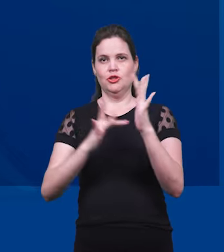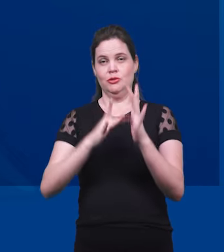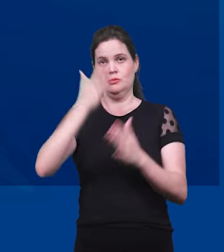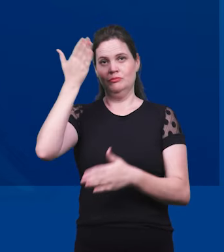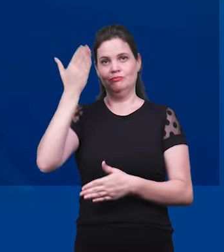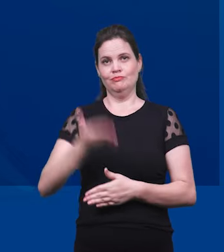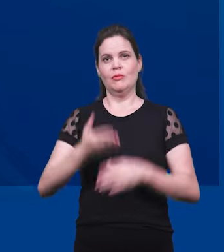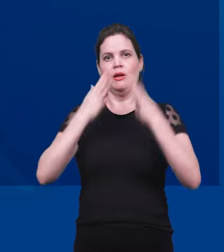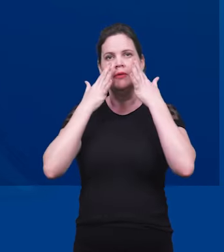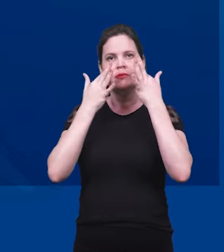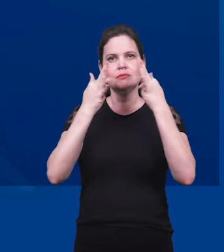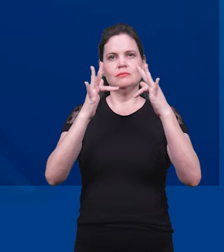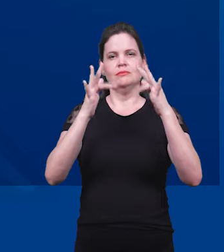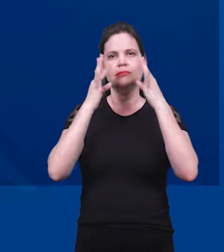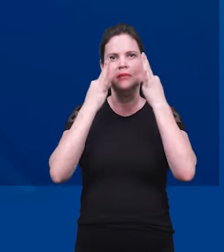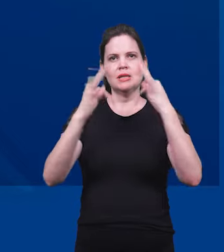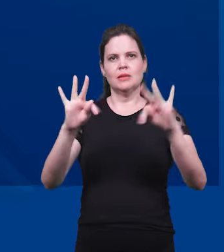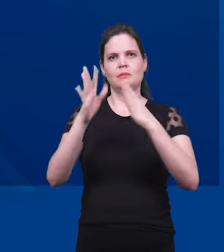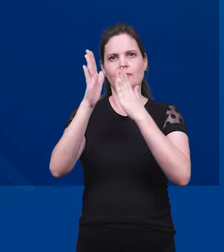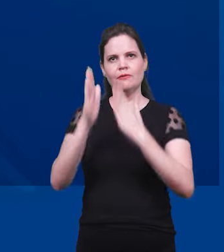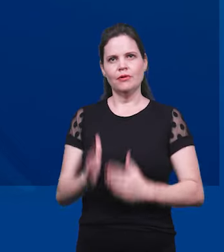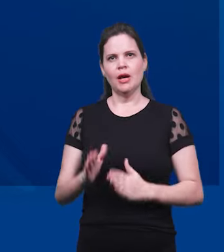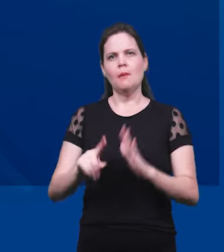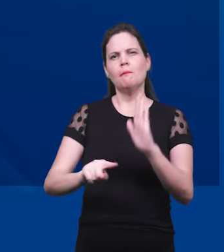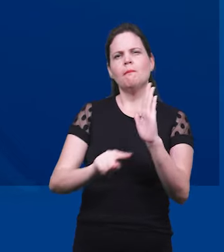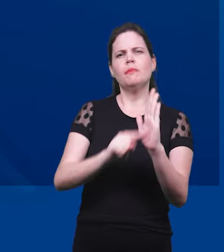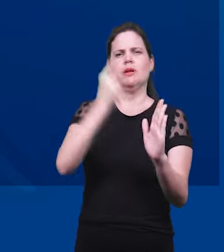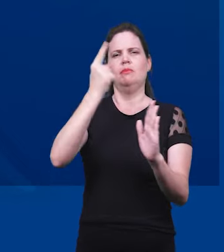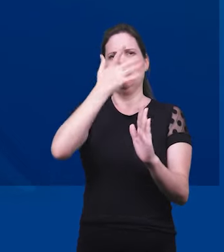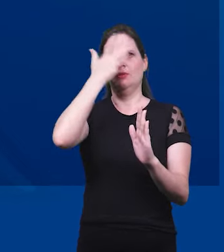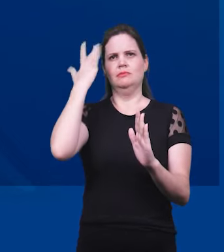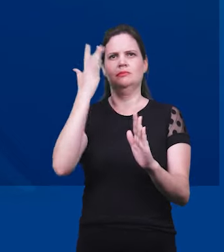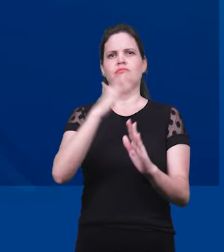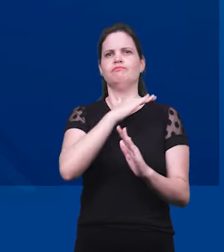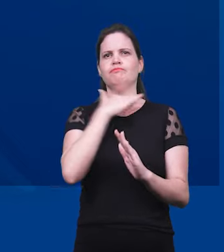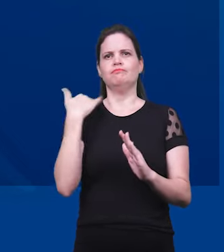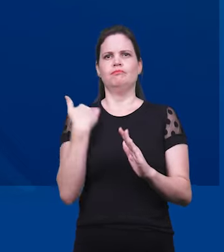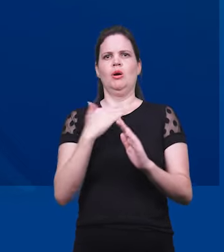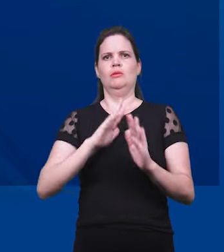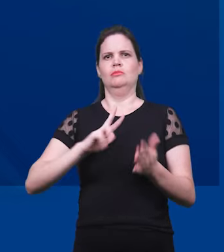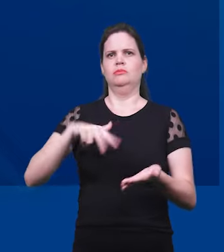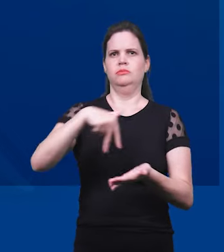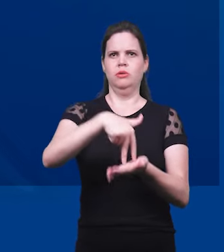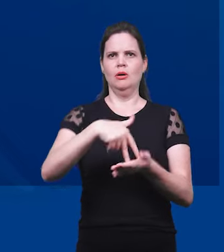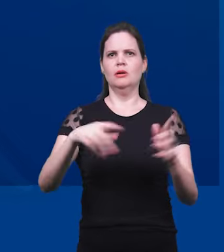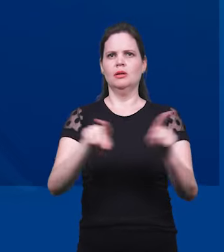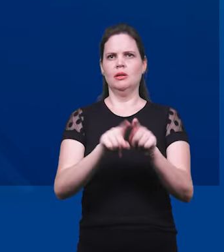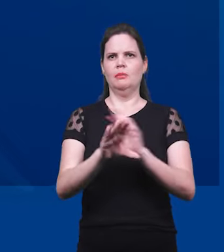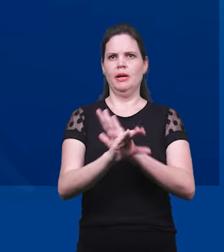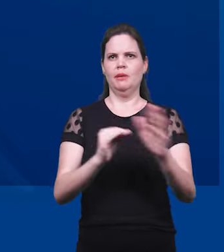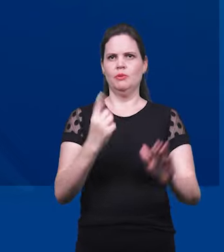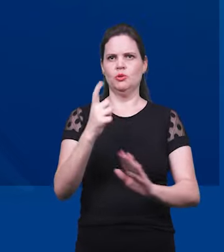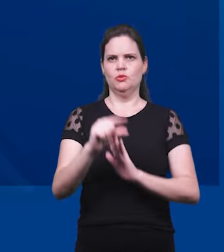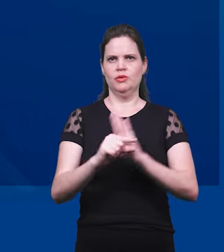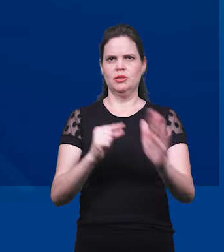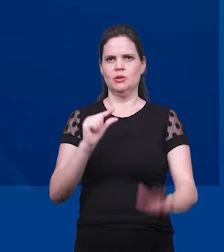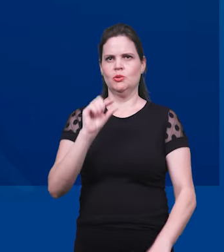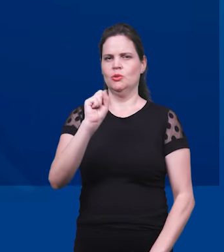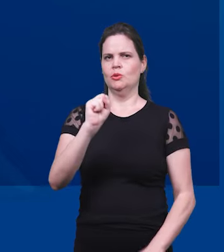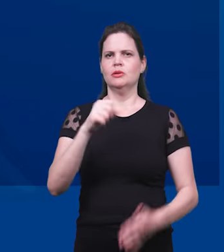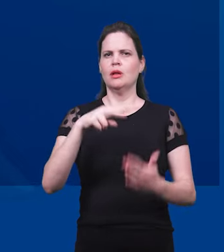the faithful witness, the firstborn from the dead. And also in chapter 1, verse 8, we